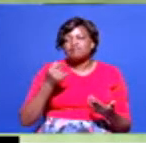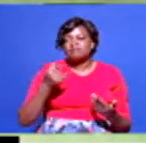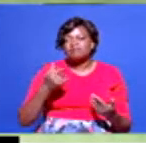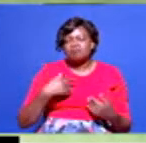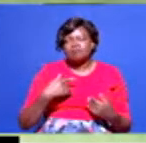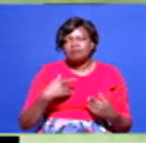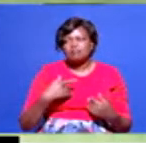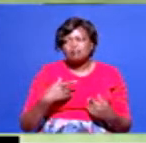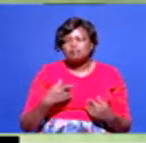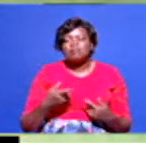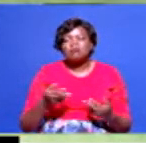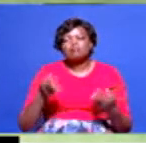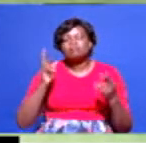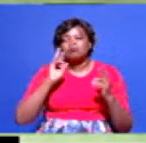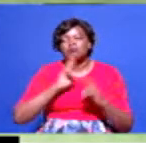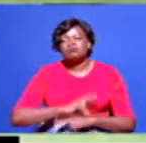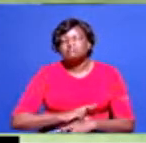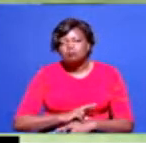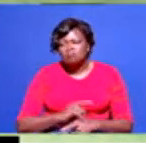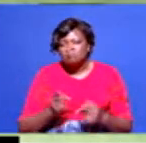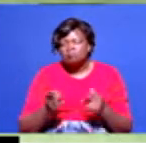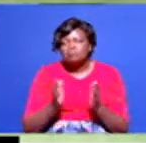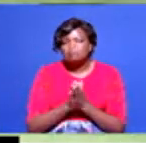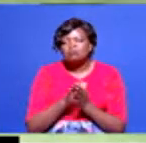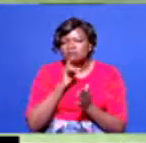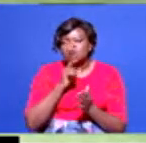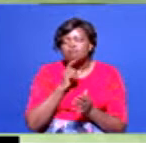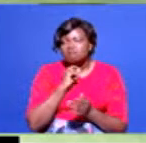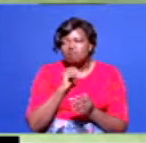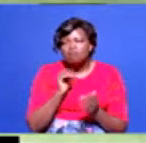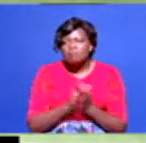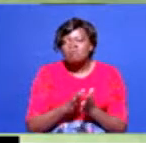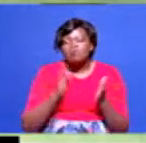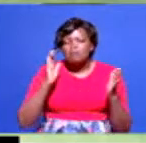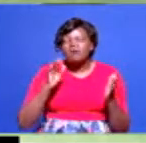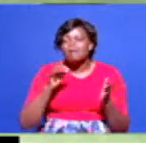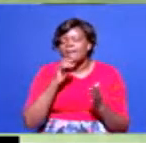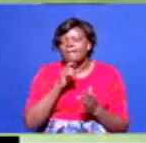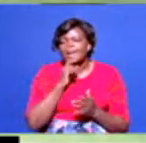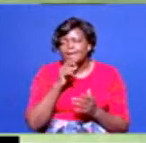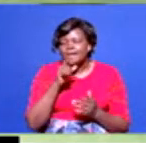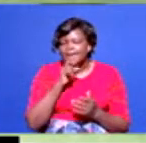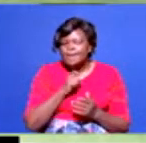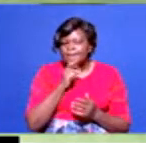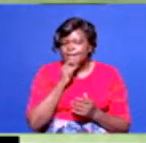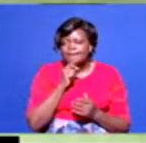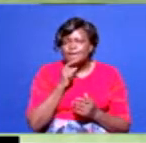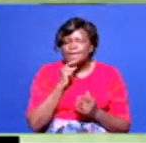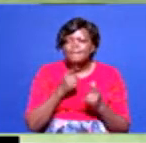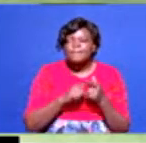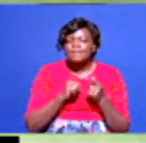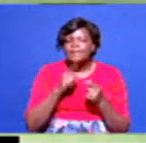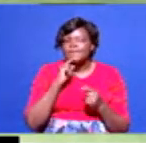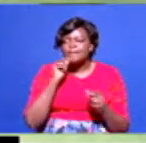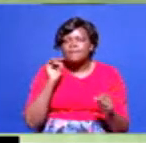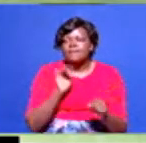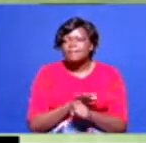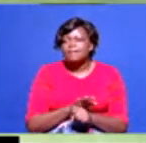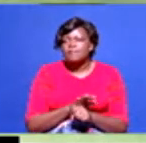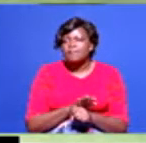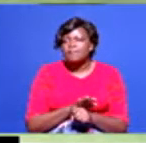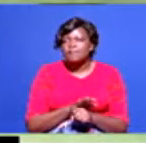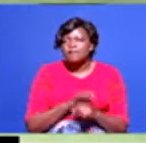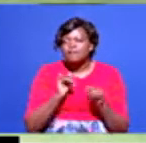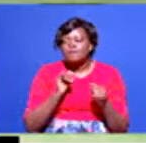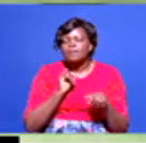has longed for, and their grandfather and their great-grandfather. This is the wonderful news that while we are